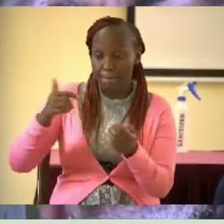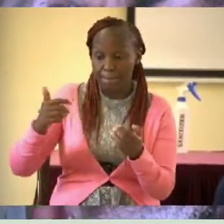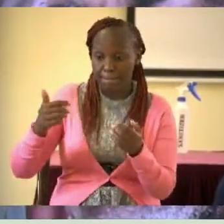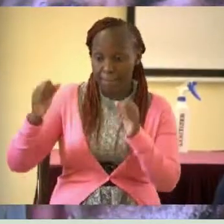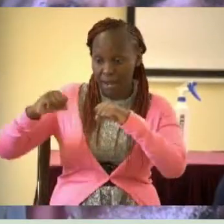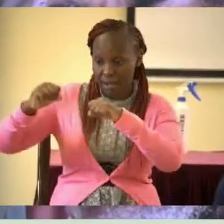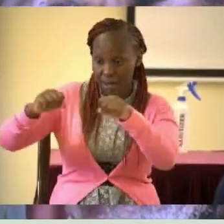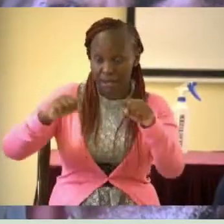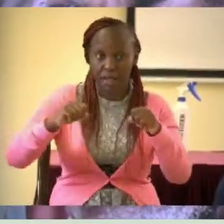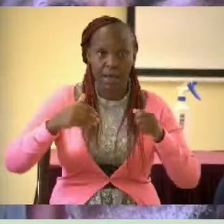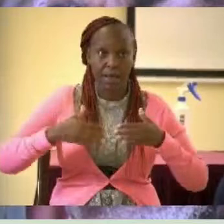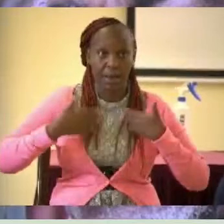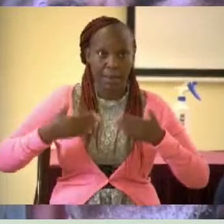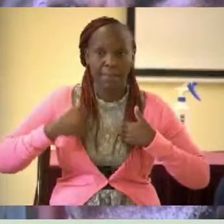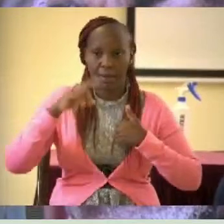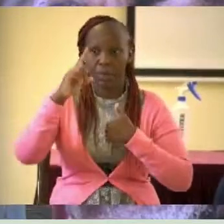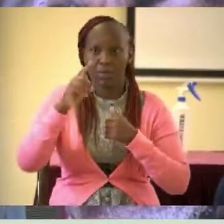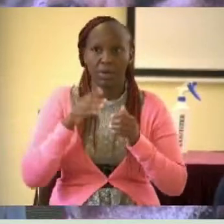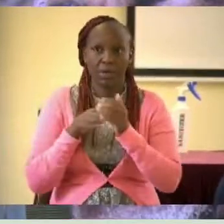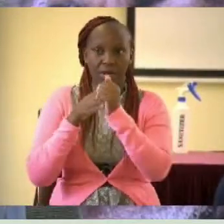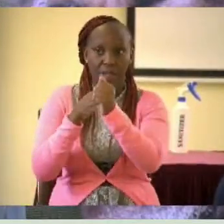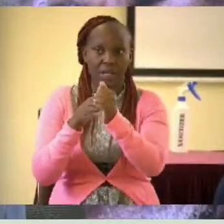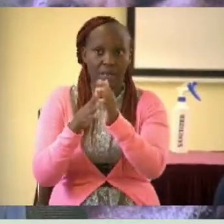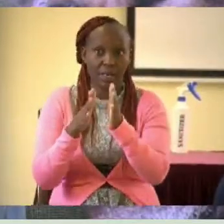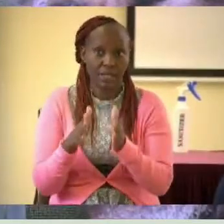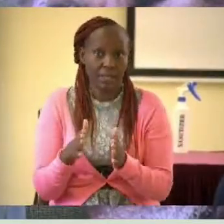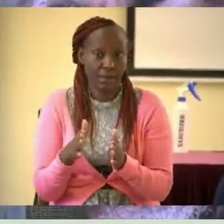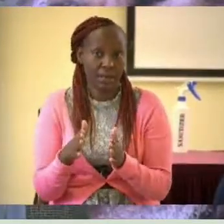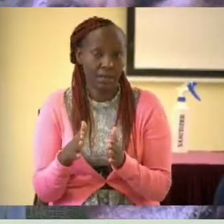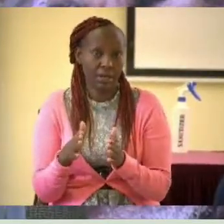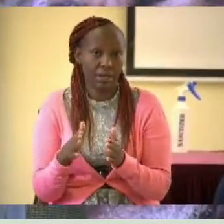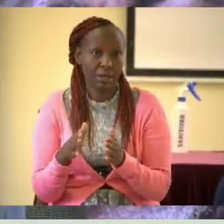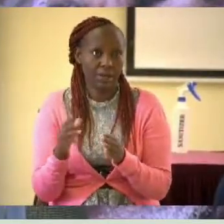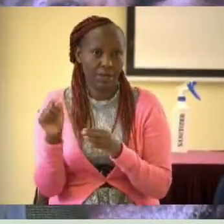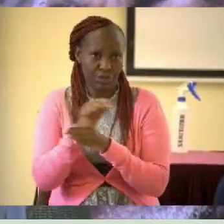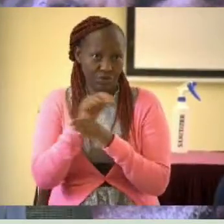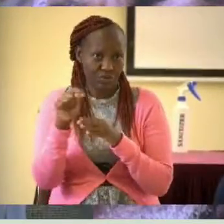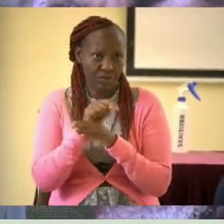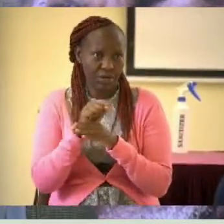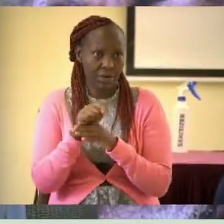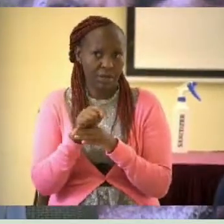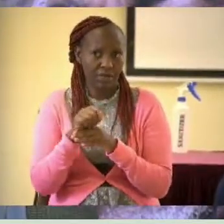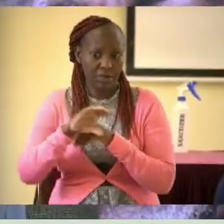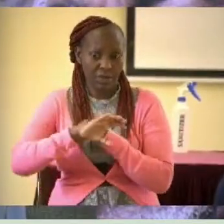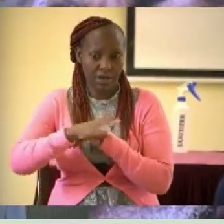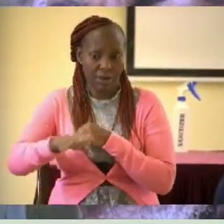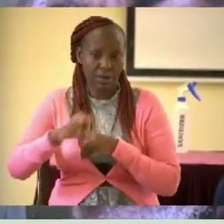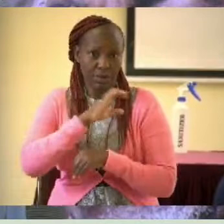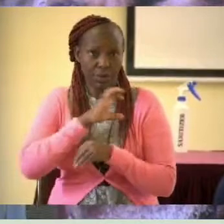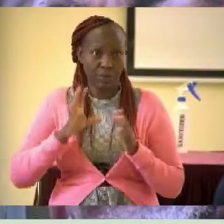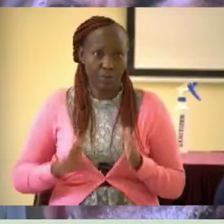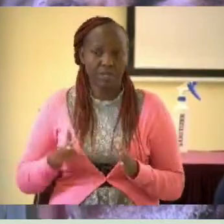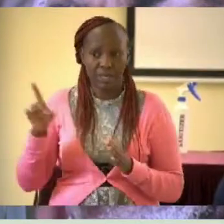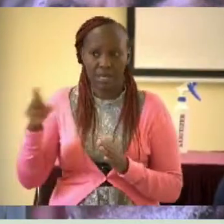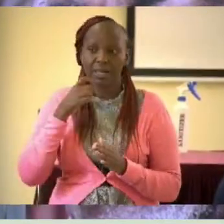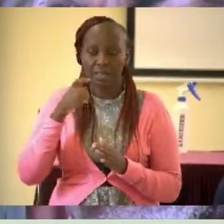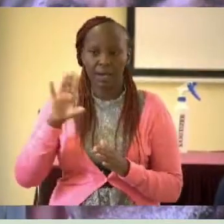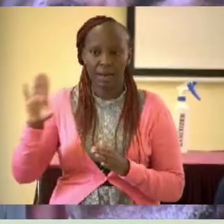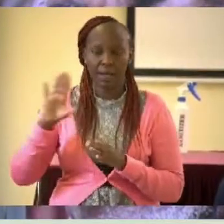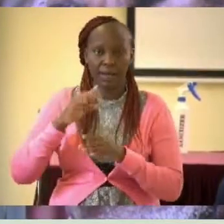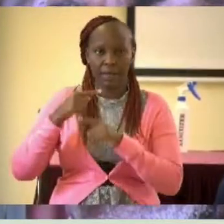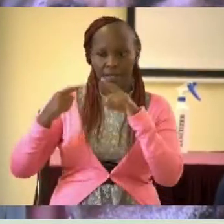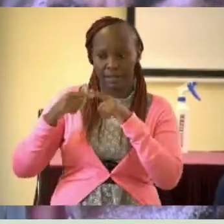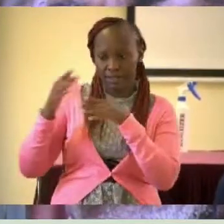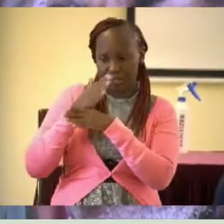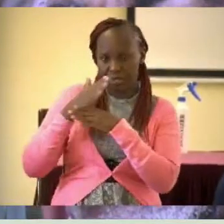I'm happy one of the leaders that was trained is here from the County Commissioner's Office. I'm sure she'll tell you her experience